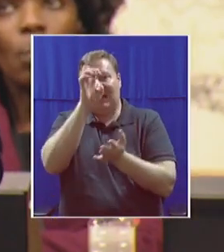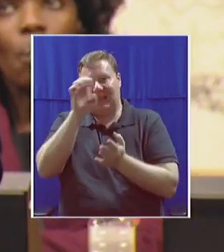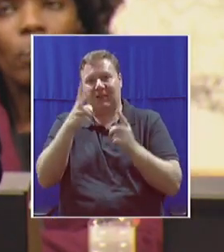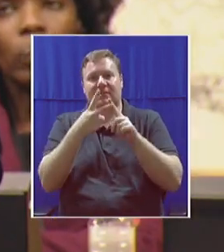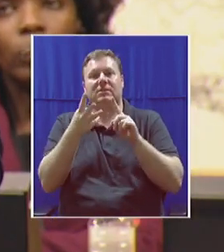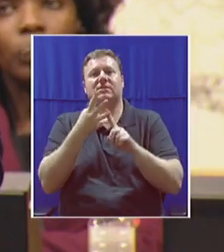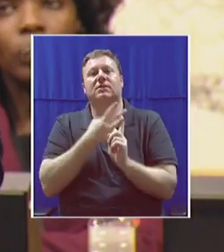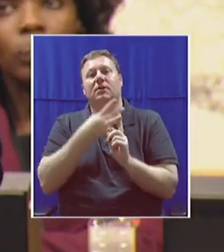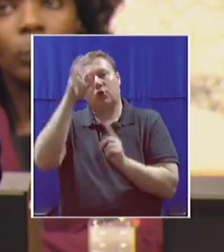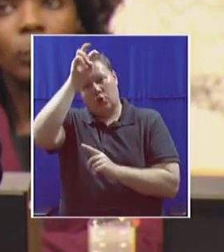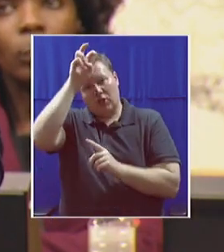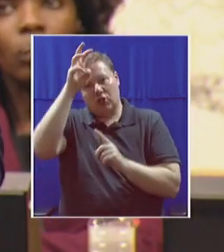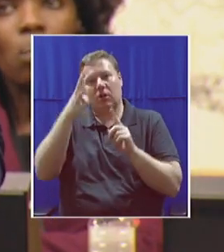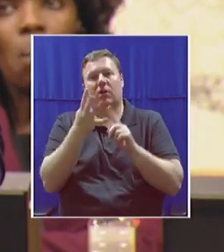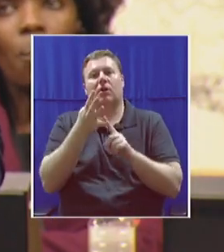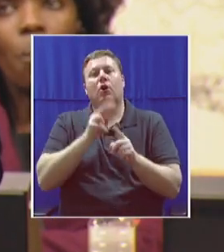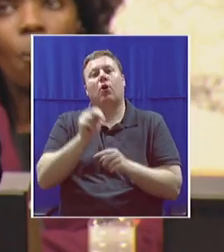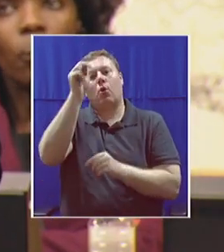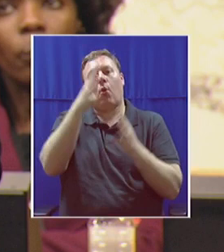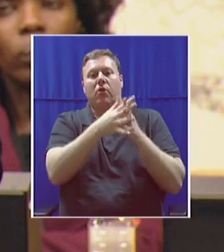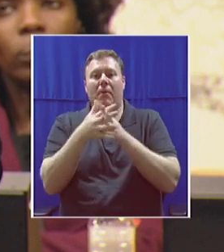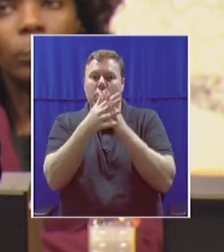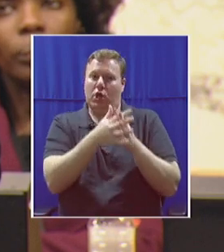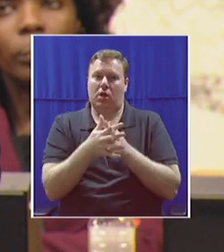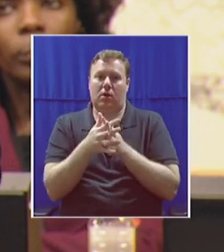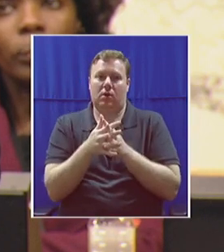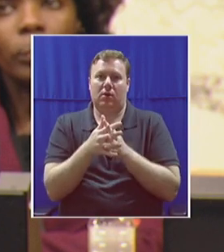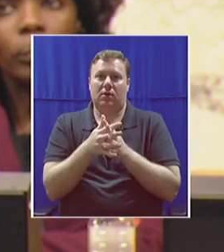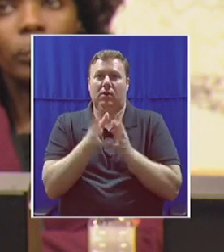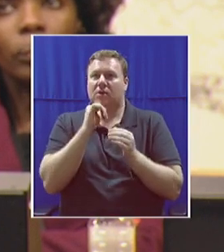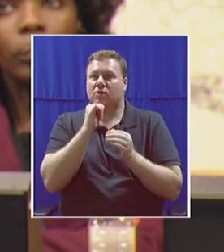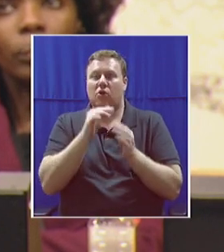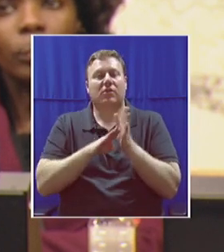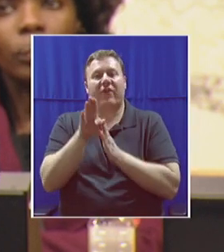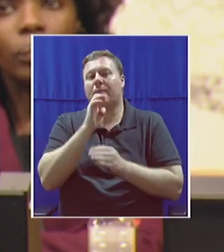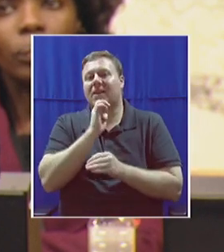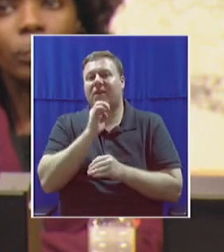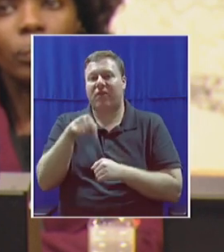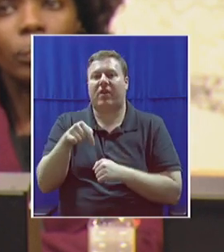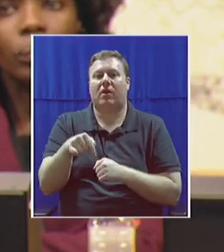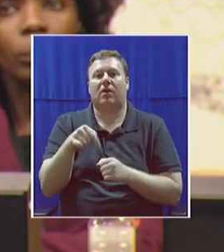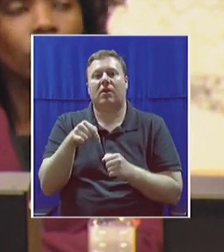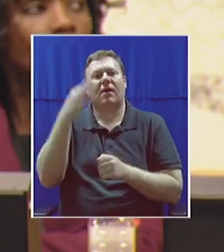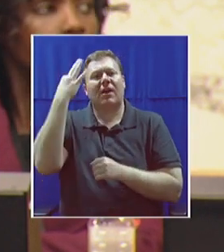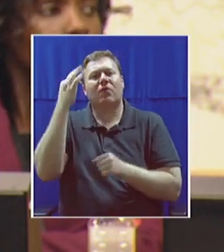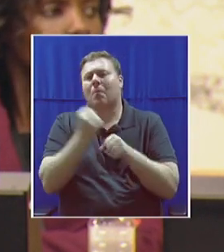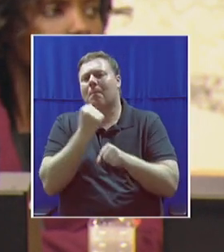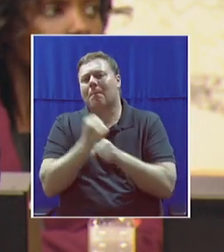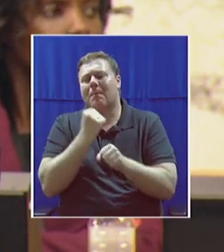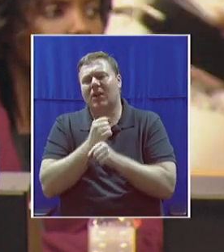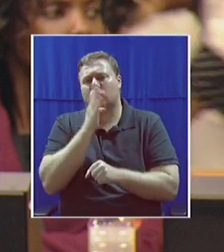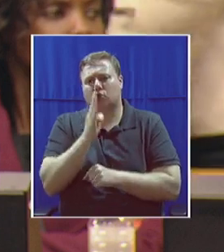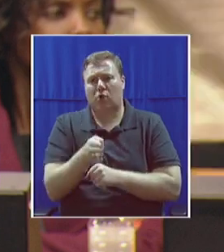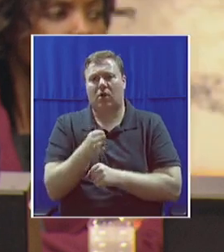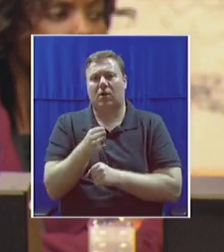Market is also underdeveloped what measures will government put in place to ensure that South Africa is able